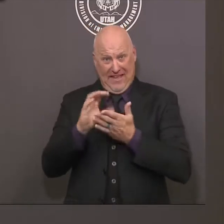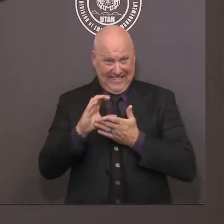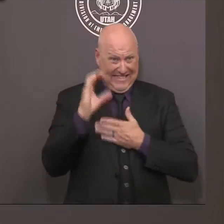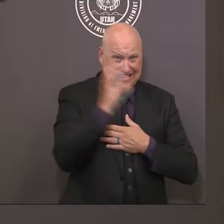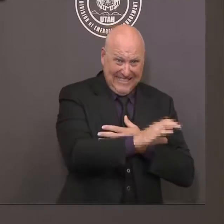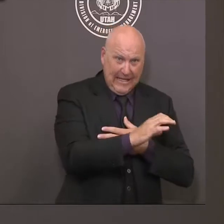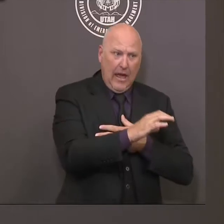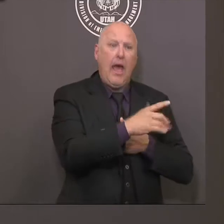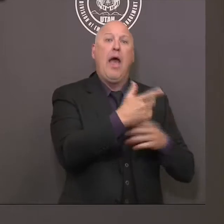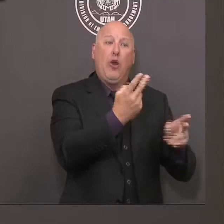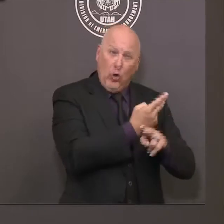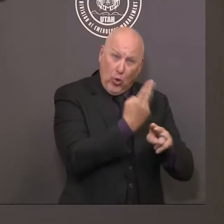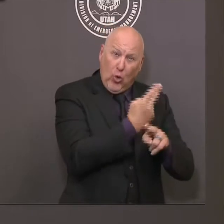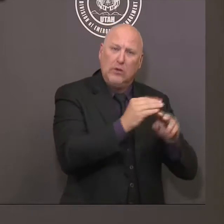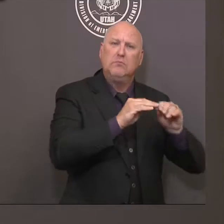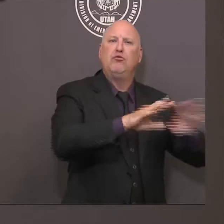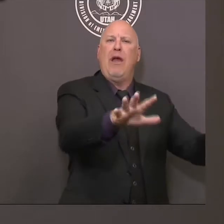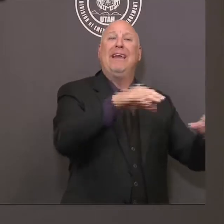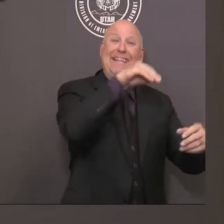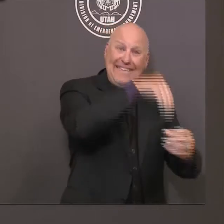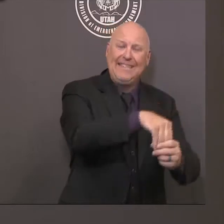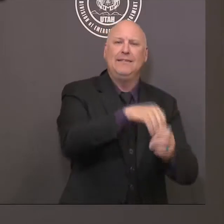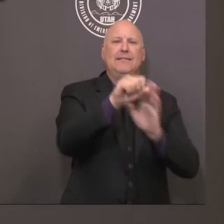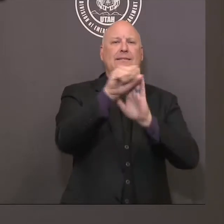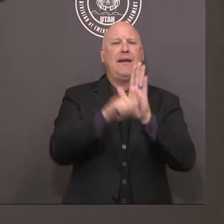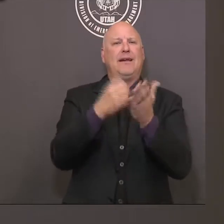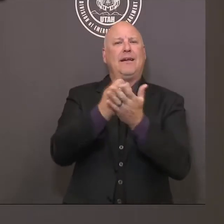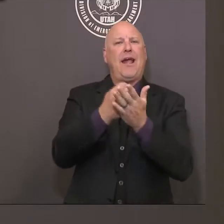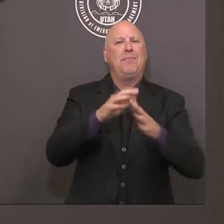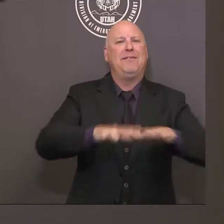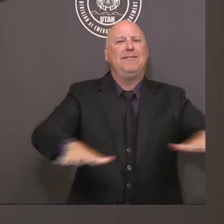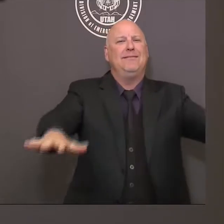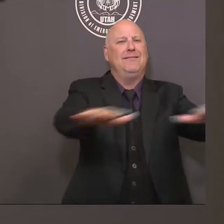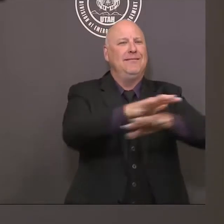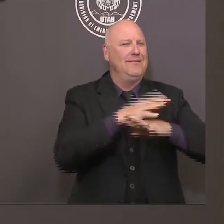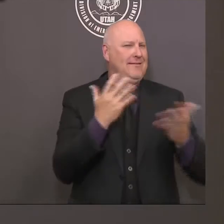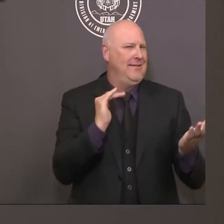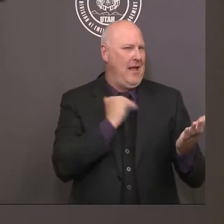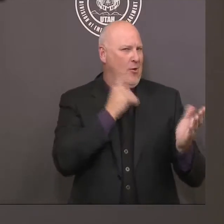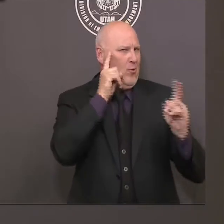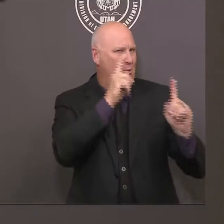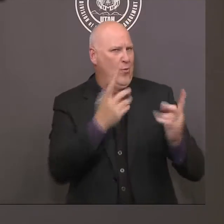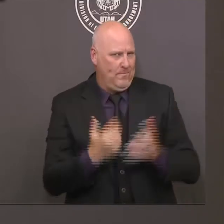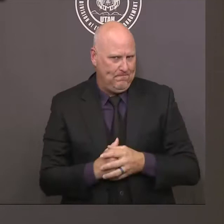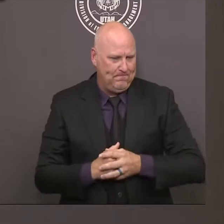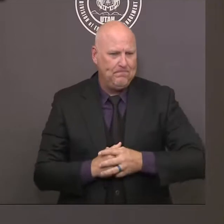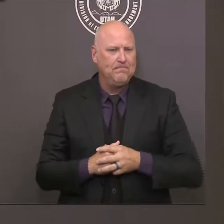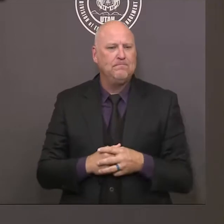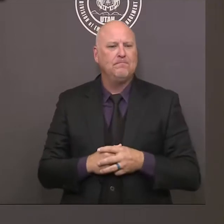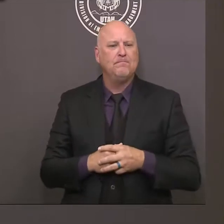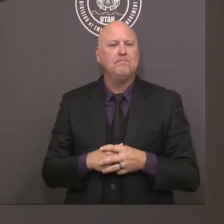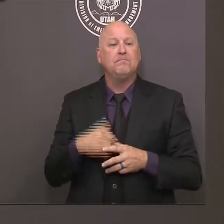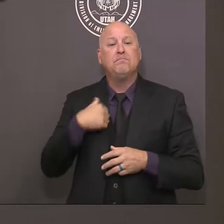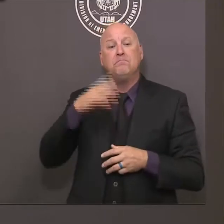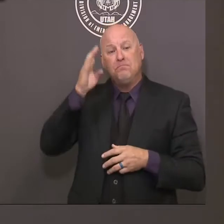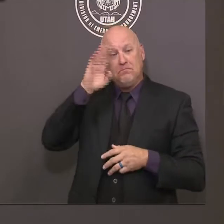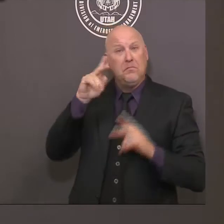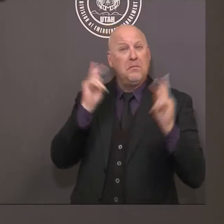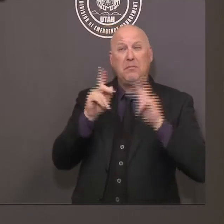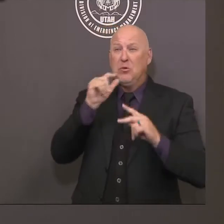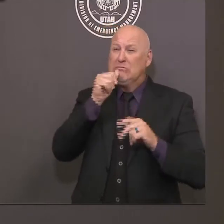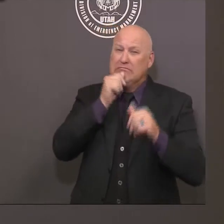way to get the Utah economy moving to the place that we know it deserves and has been number one in the